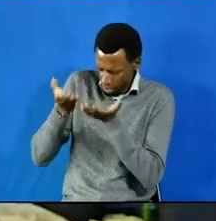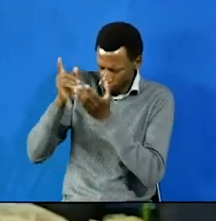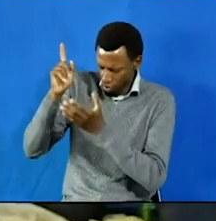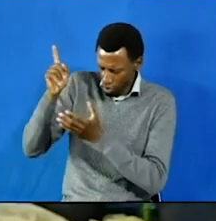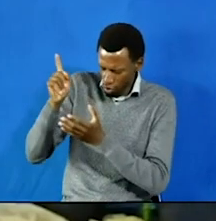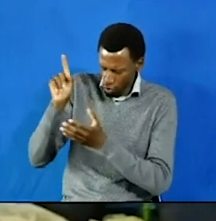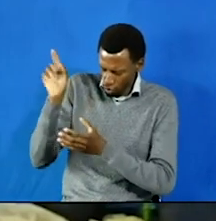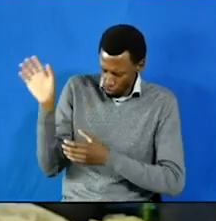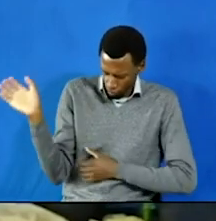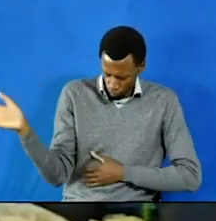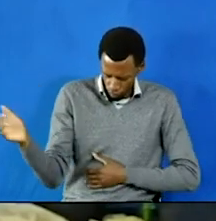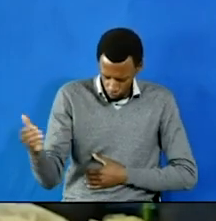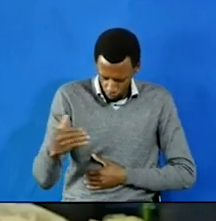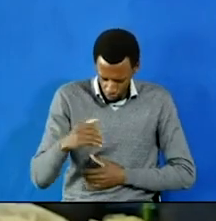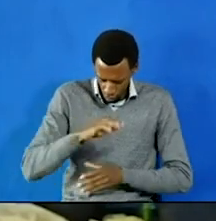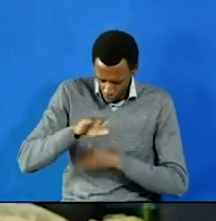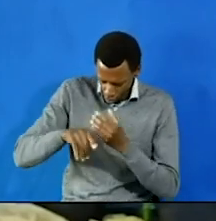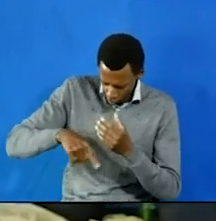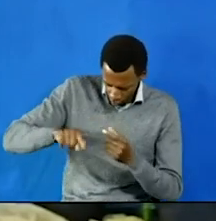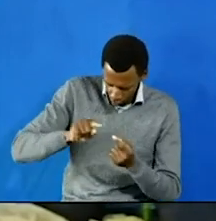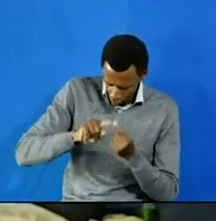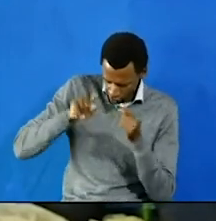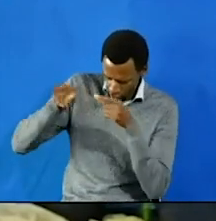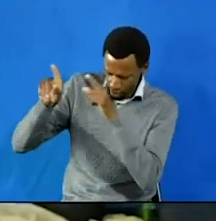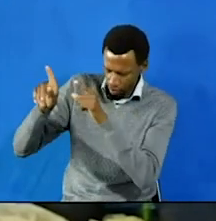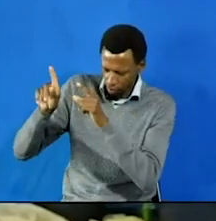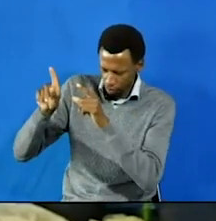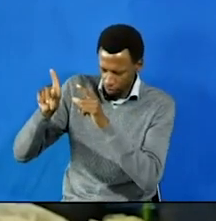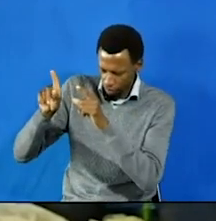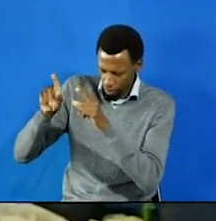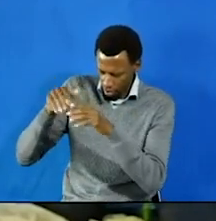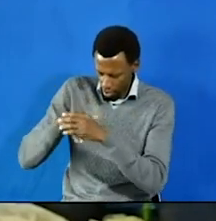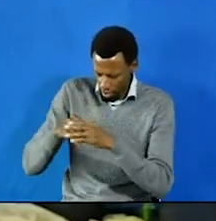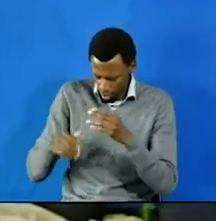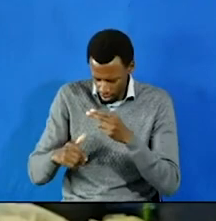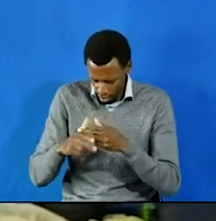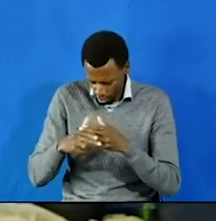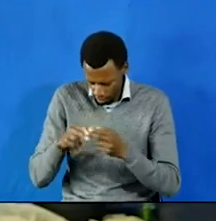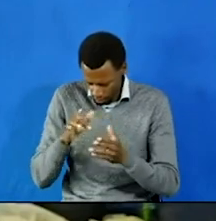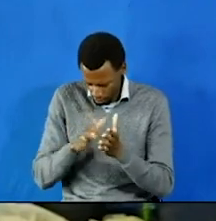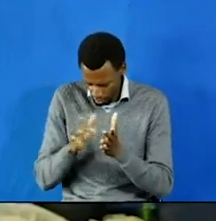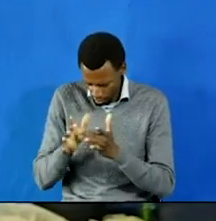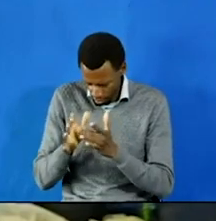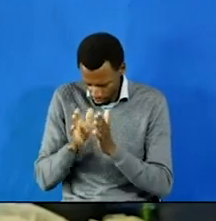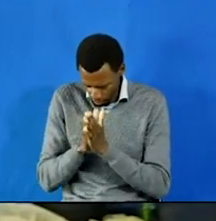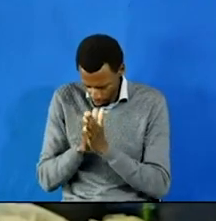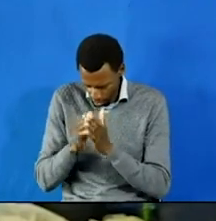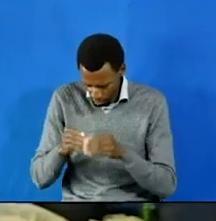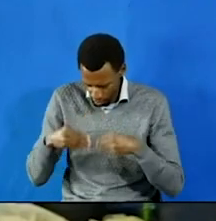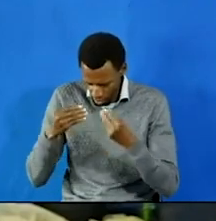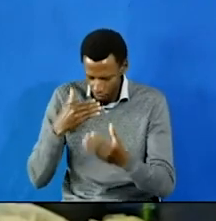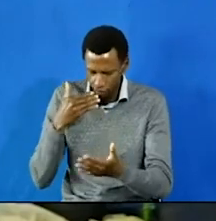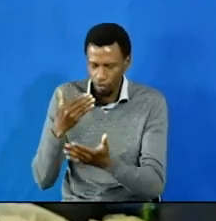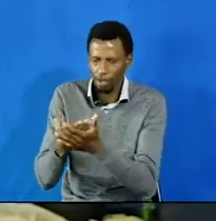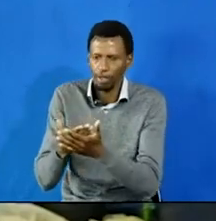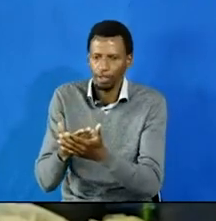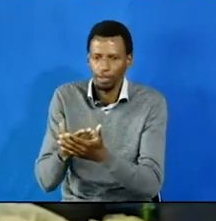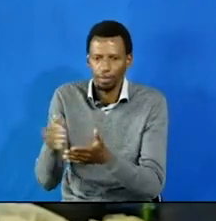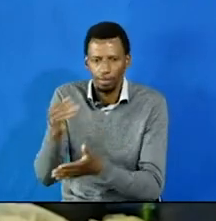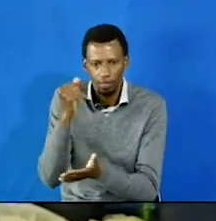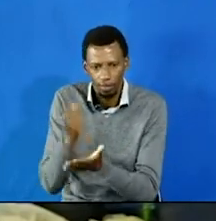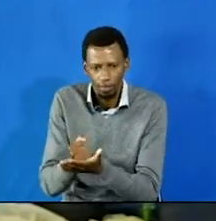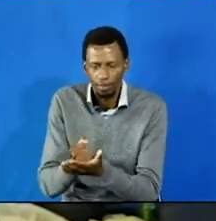to yourself. It is in Jesus' name I pray and give thanks. Amen. Amen. Who is the